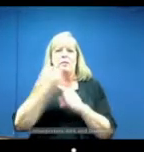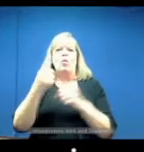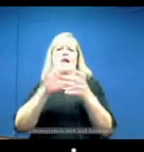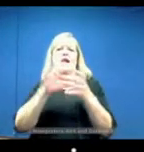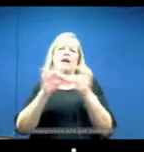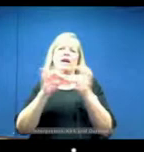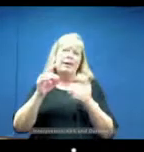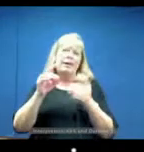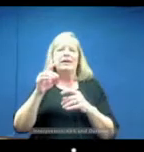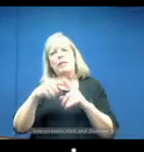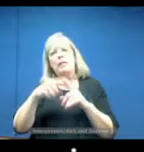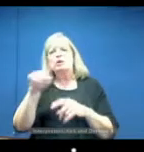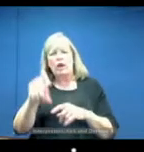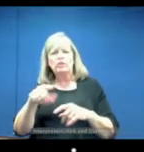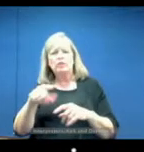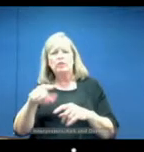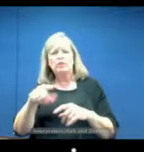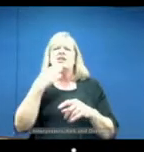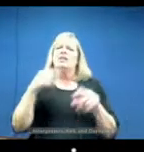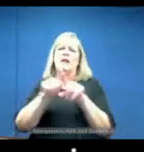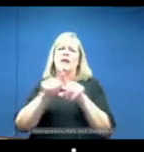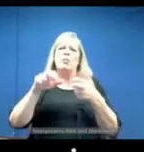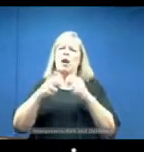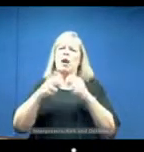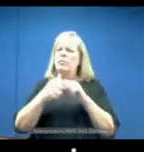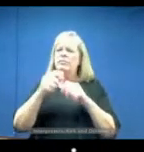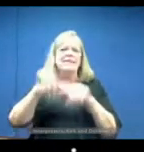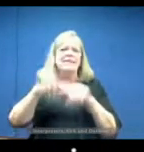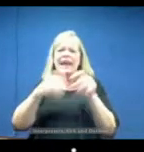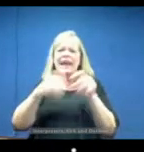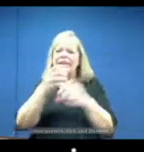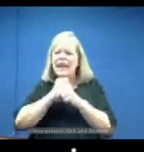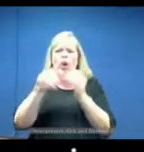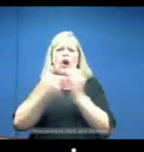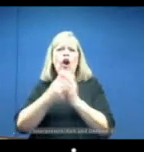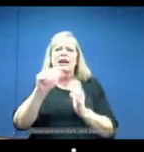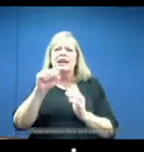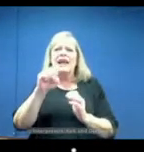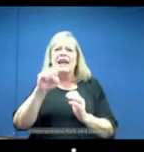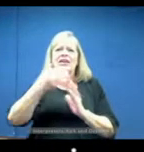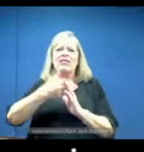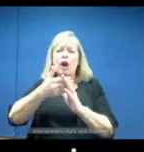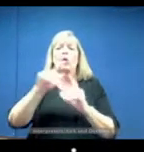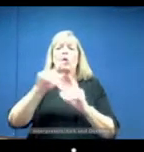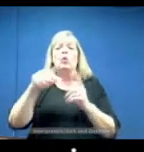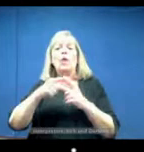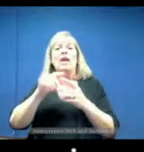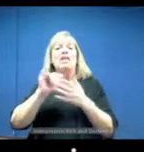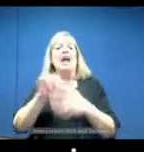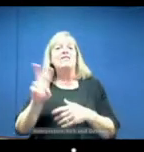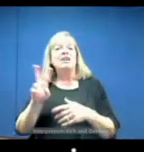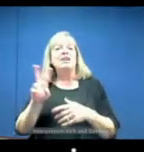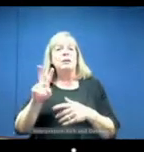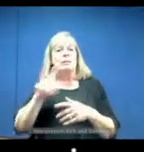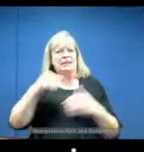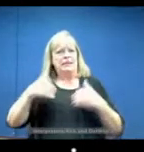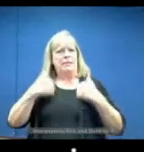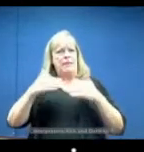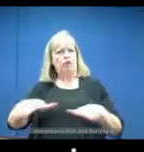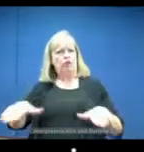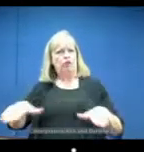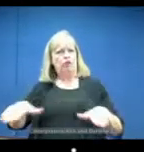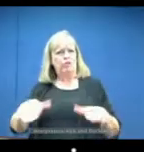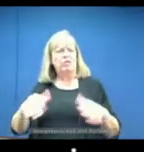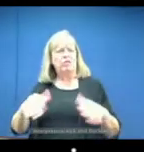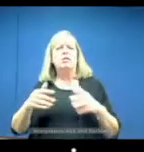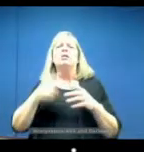comment/question. She had the same problem with access to a case file when the victim or defendant is a minor. Most of the time, the lawyer would allow